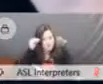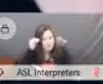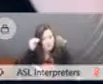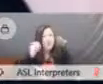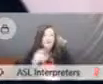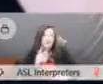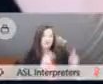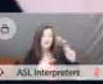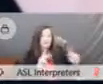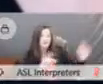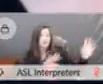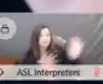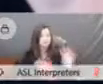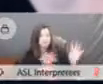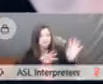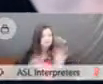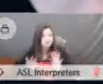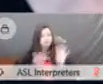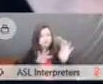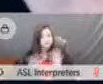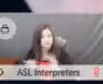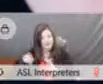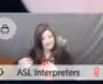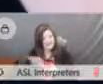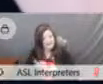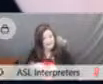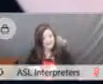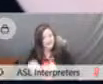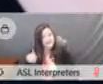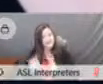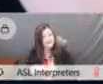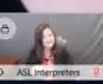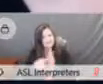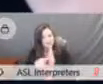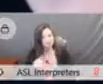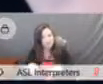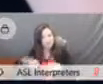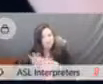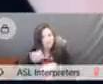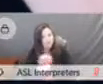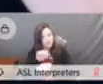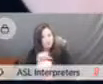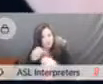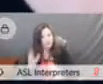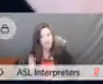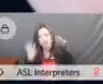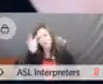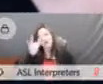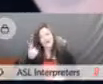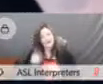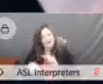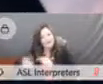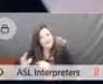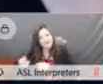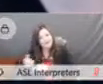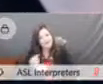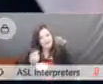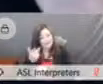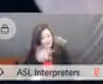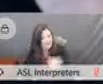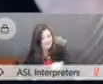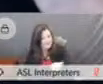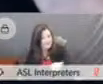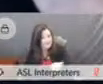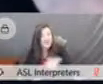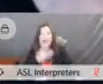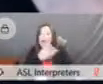public. Doesn't he count as an essential worker? Why can't he get the vaccine? And this one, I